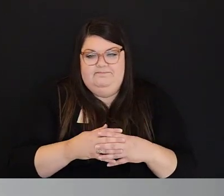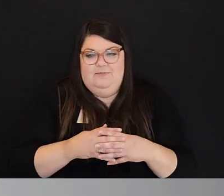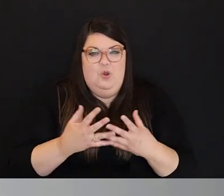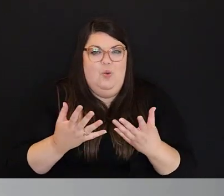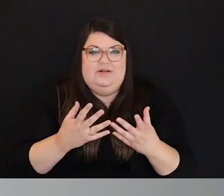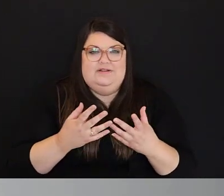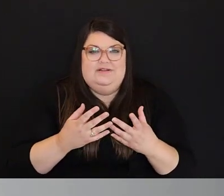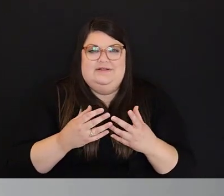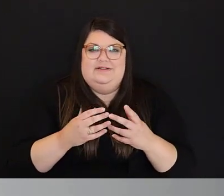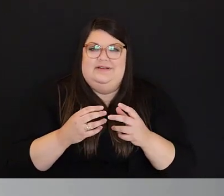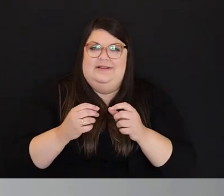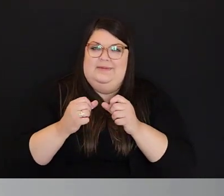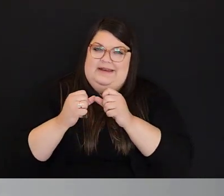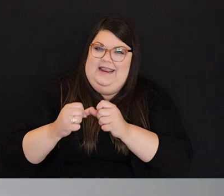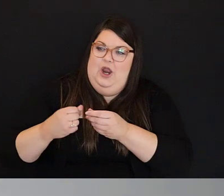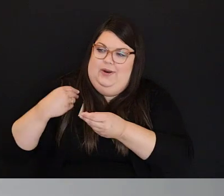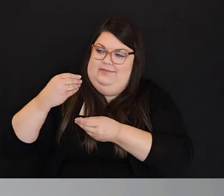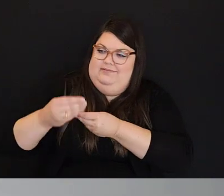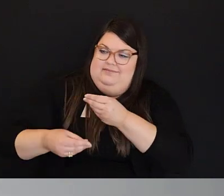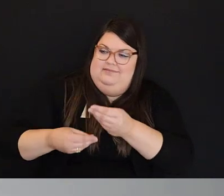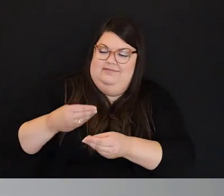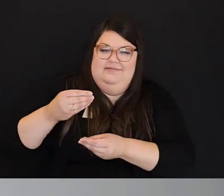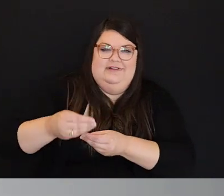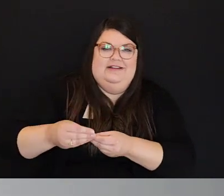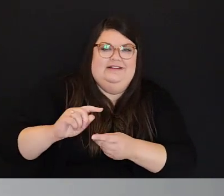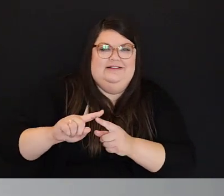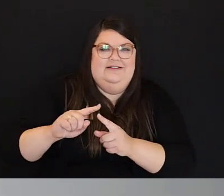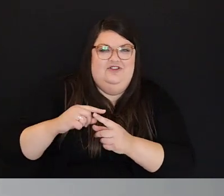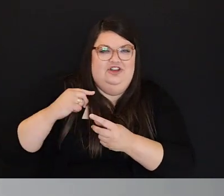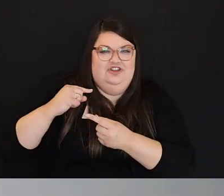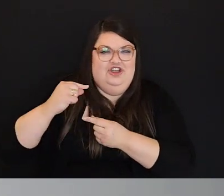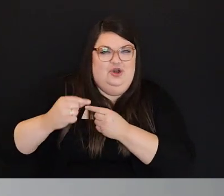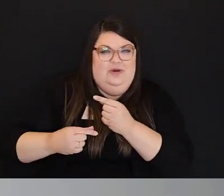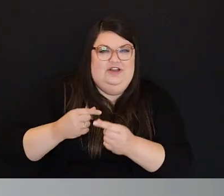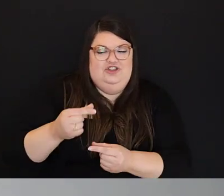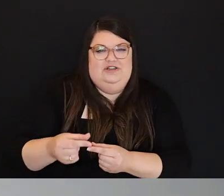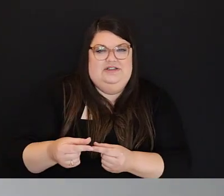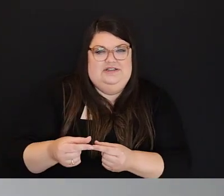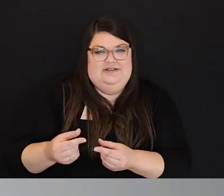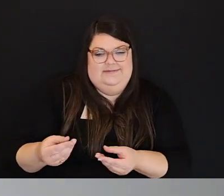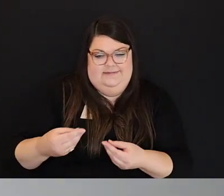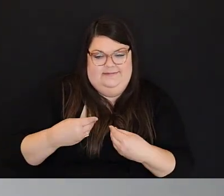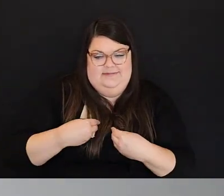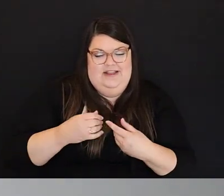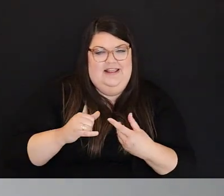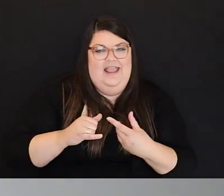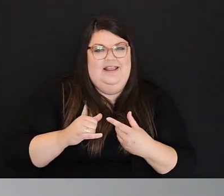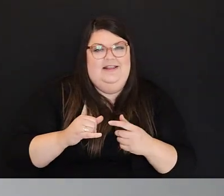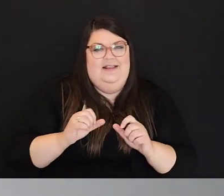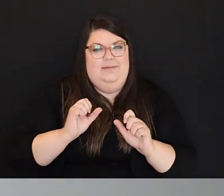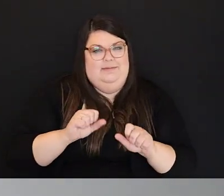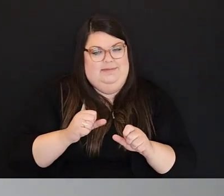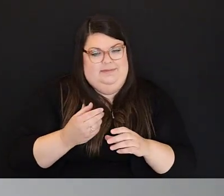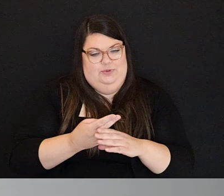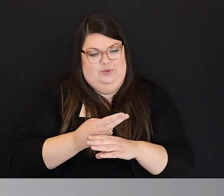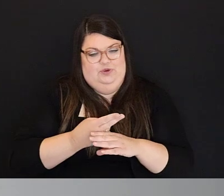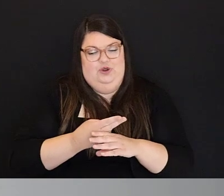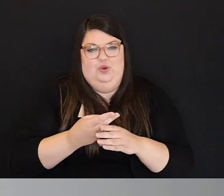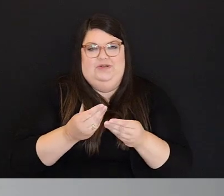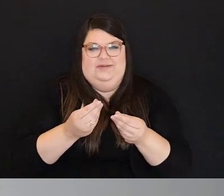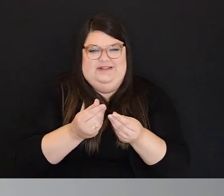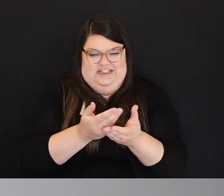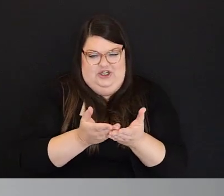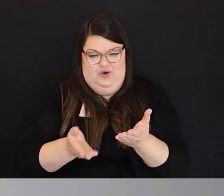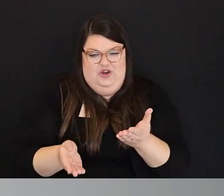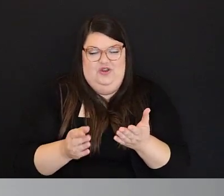like what's been carried through generationally for me is this I don't know, like facility with materials and touch